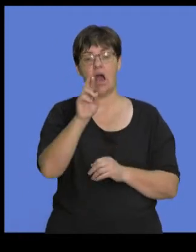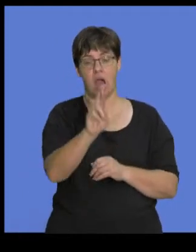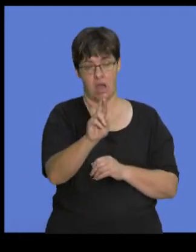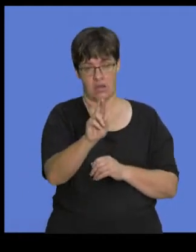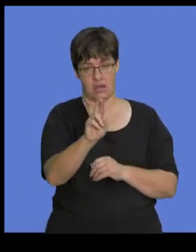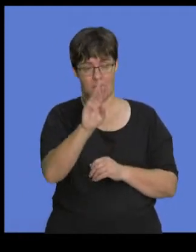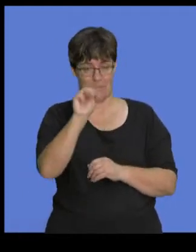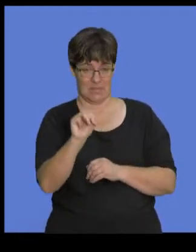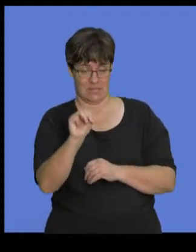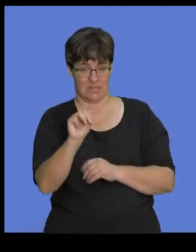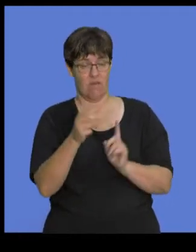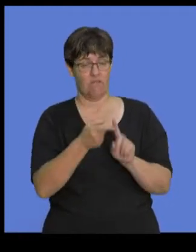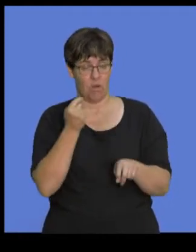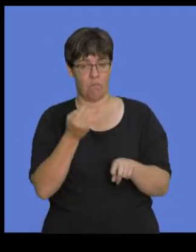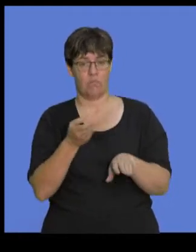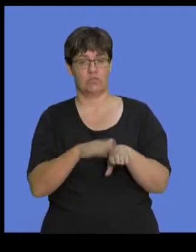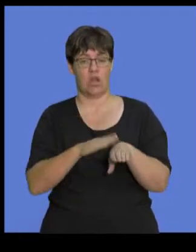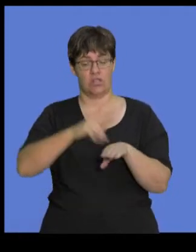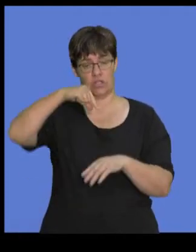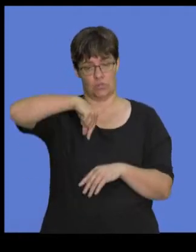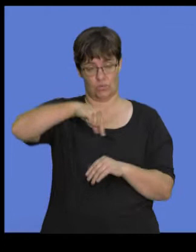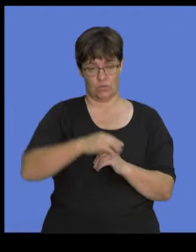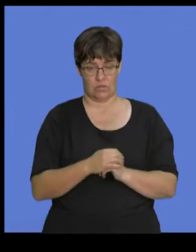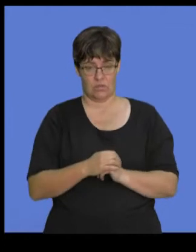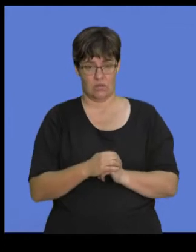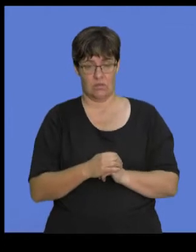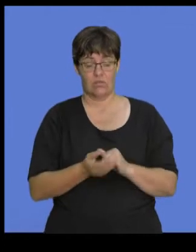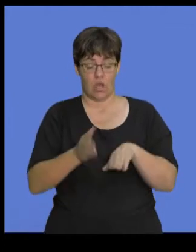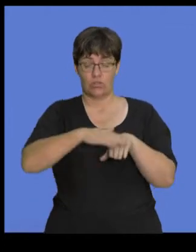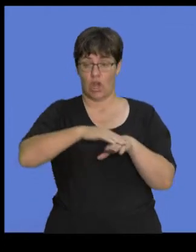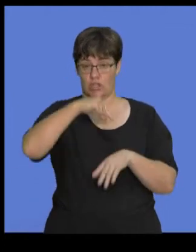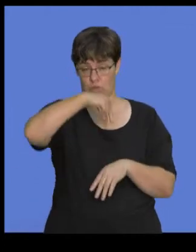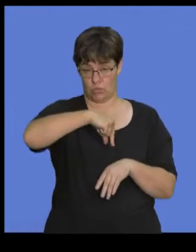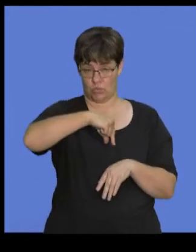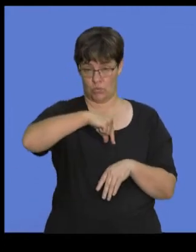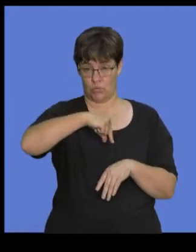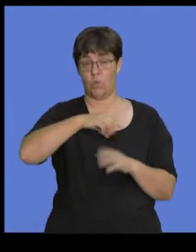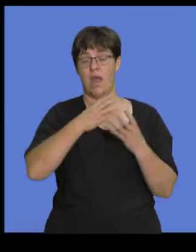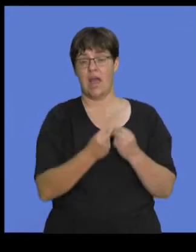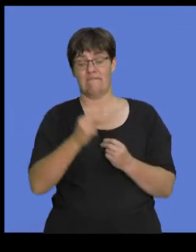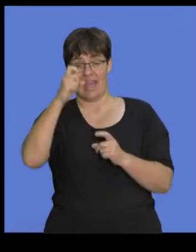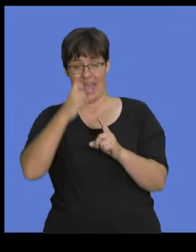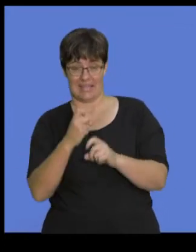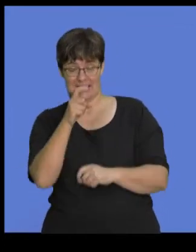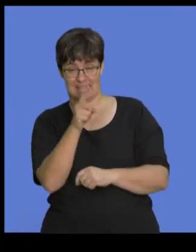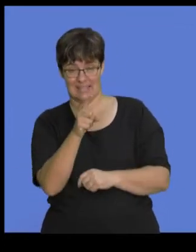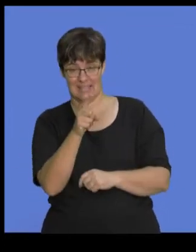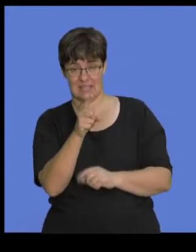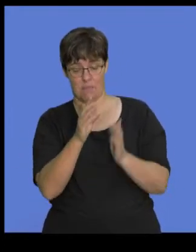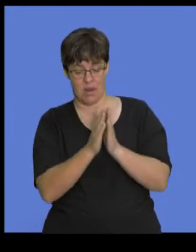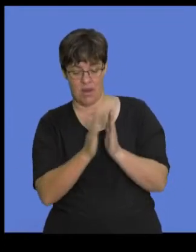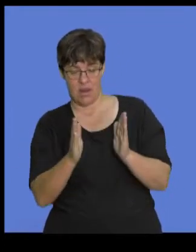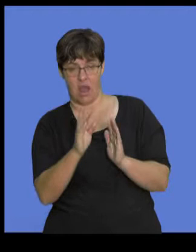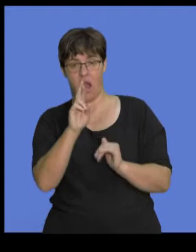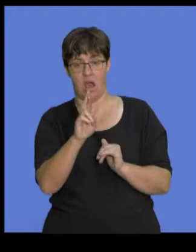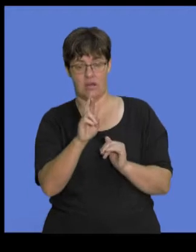r meters from the charge Q, okay? So we've got charge Q, and then we've got a point X, which is